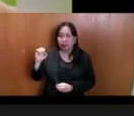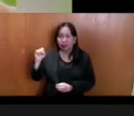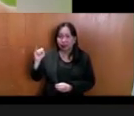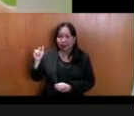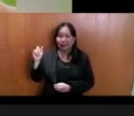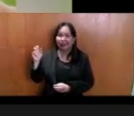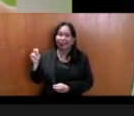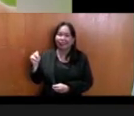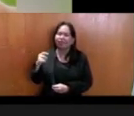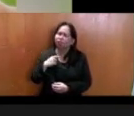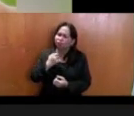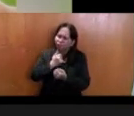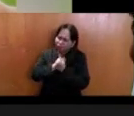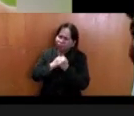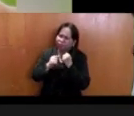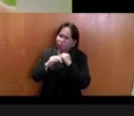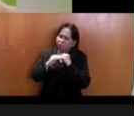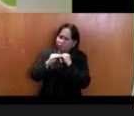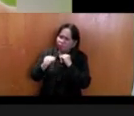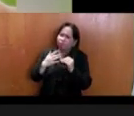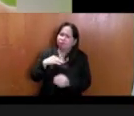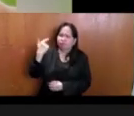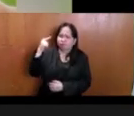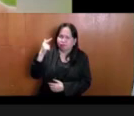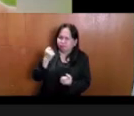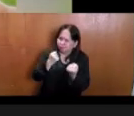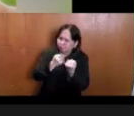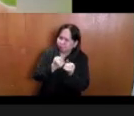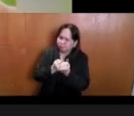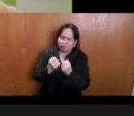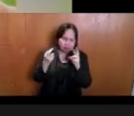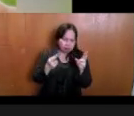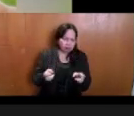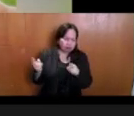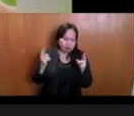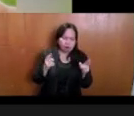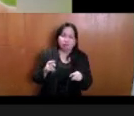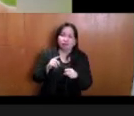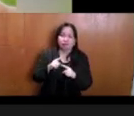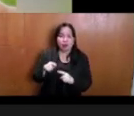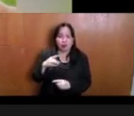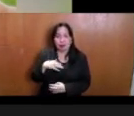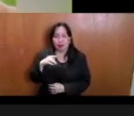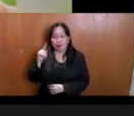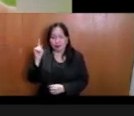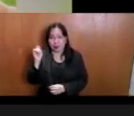love sustainability. I love going green. I'm all for renewable energy. But here's the question.